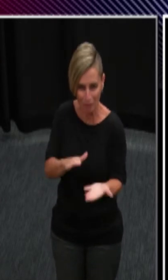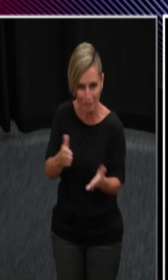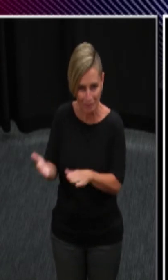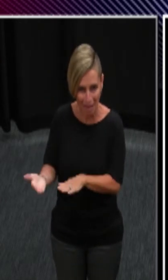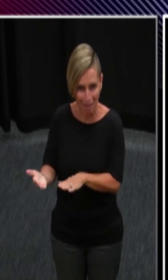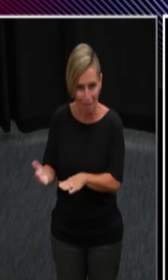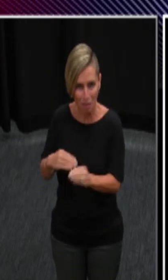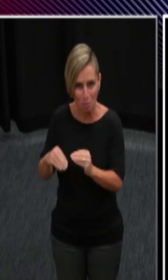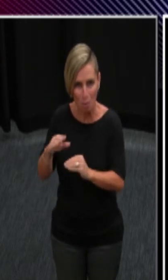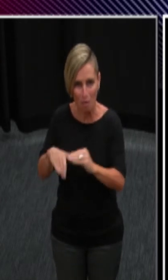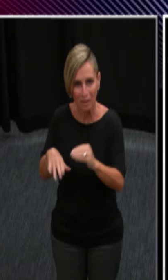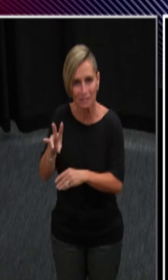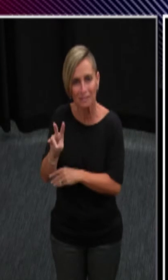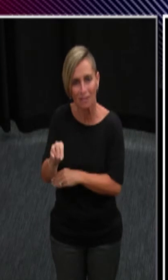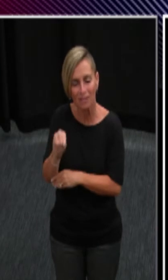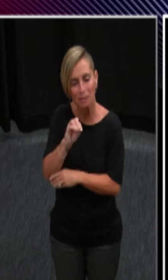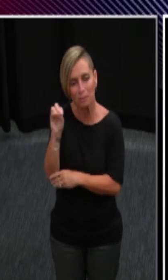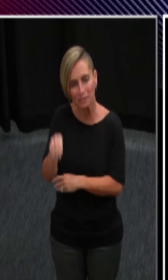huge.